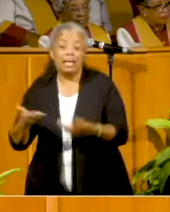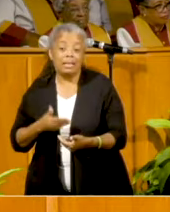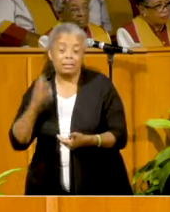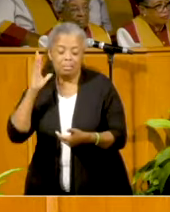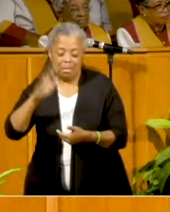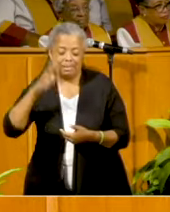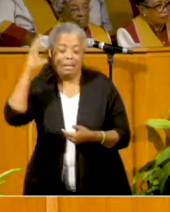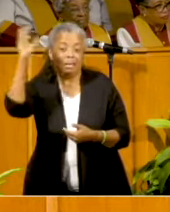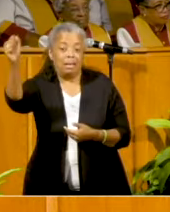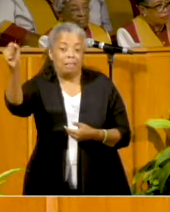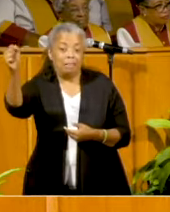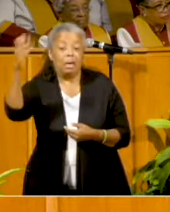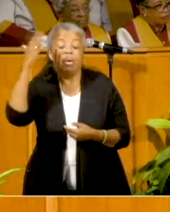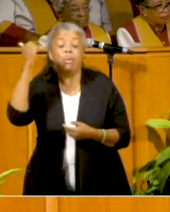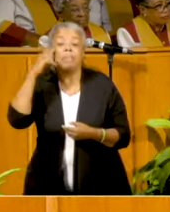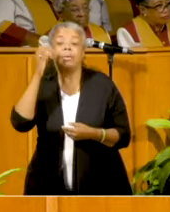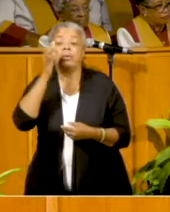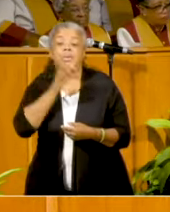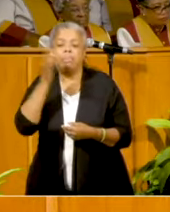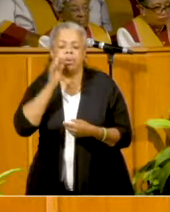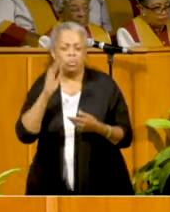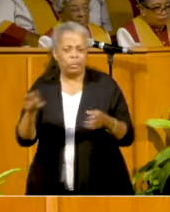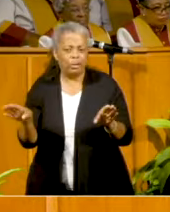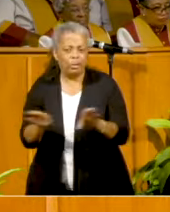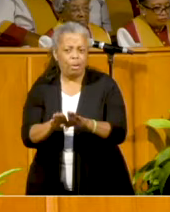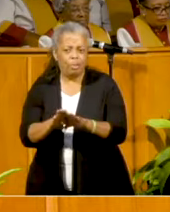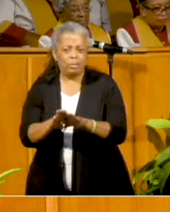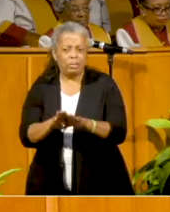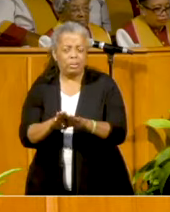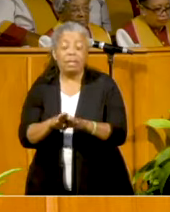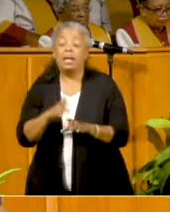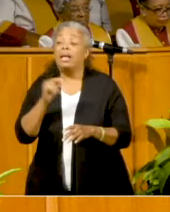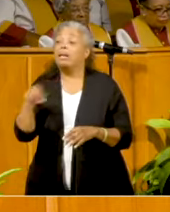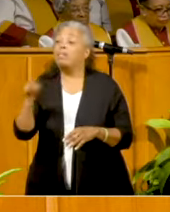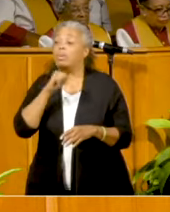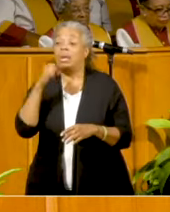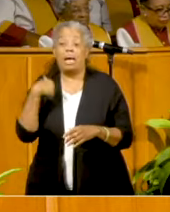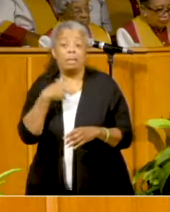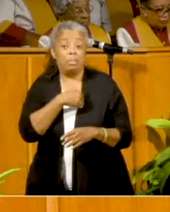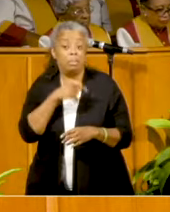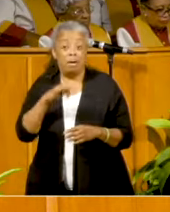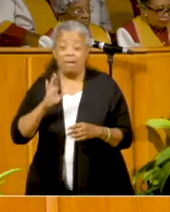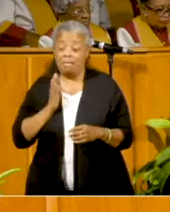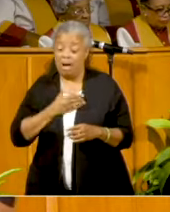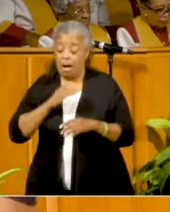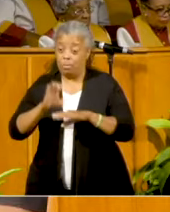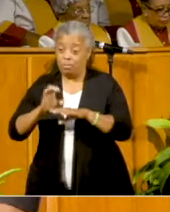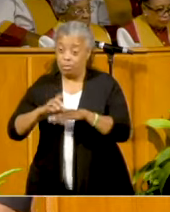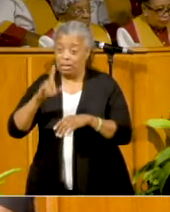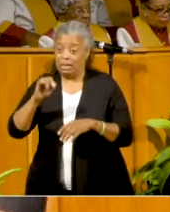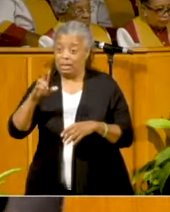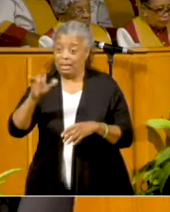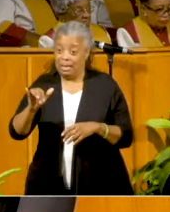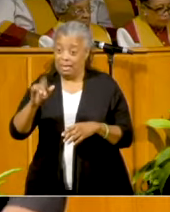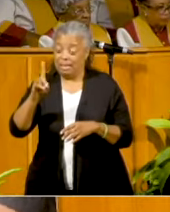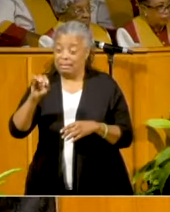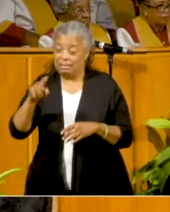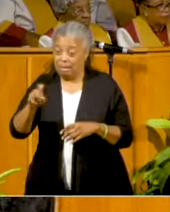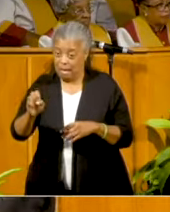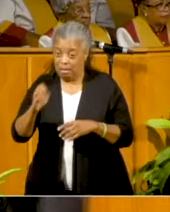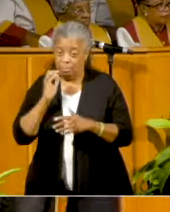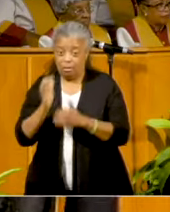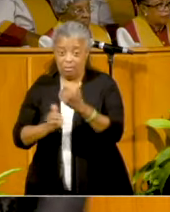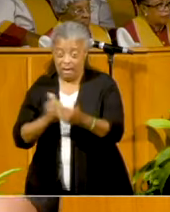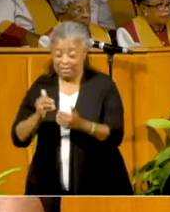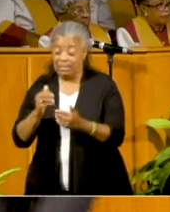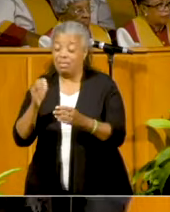leave because the communion was closed. And if you wasn't a member of Lilydale Progressive Missionary Baptist Church, you